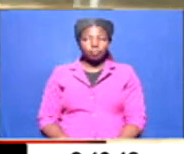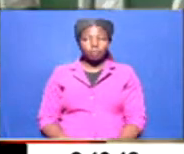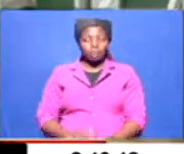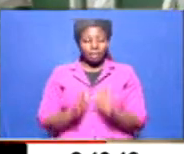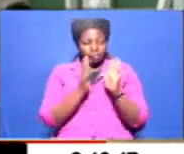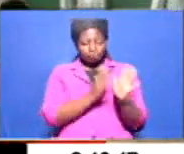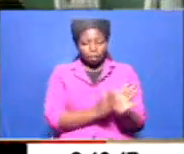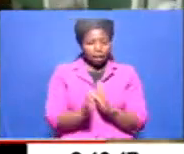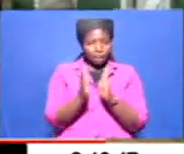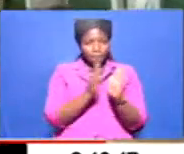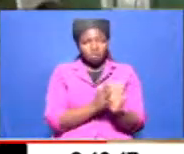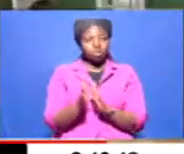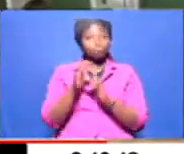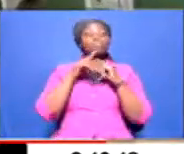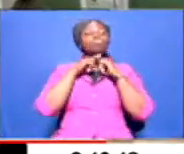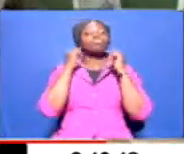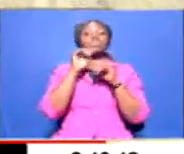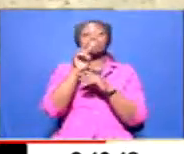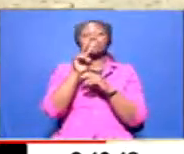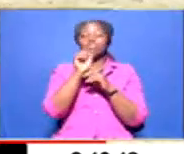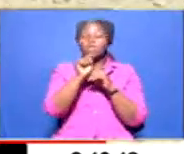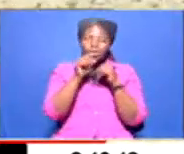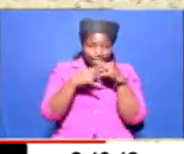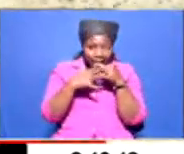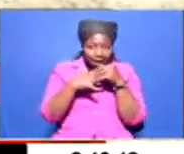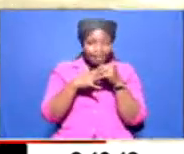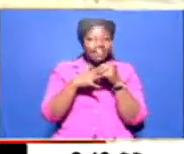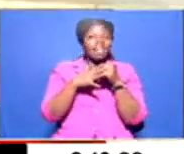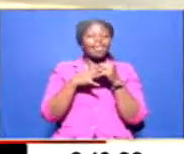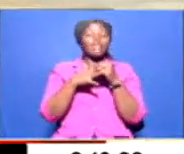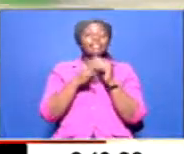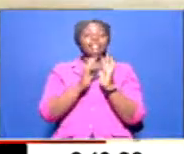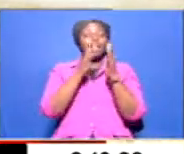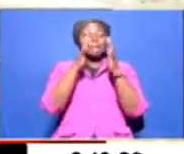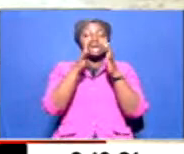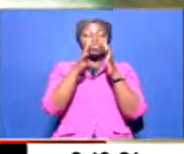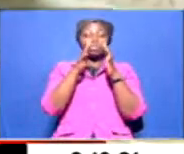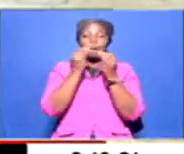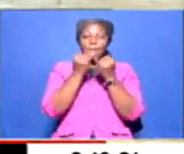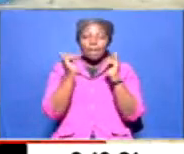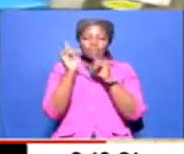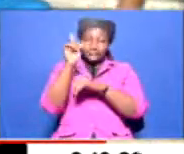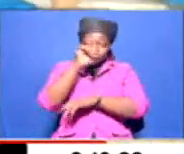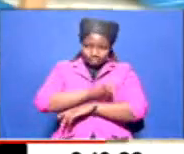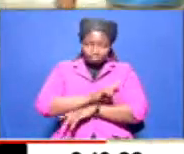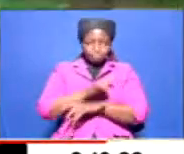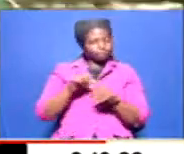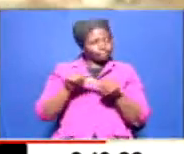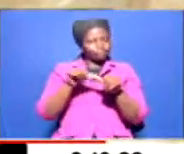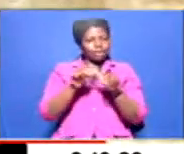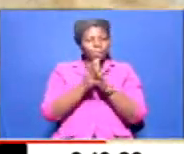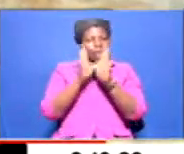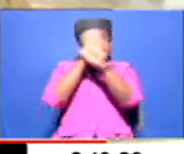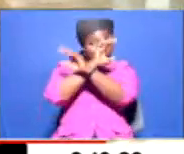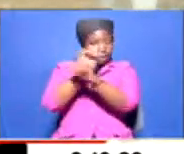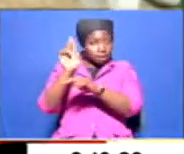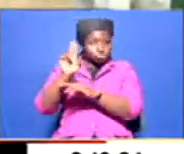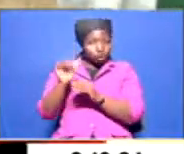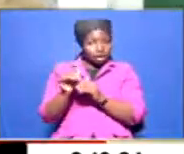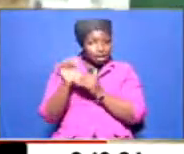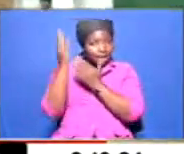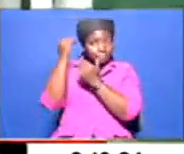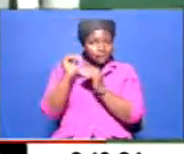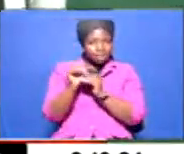Preparations to host the 59th edition of Madaraka Day celebrations are in top gear, with President Uhuru Kenyatta expected to lead the nation